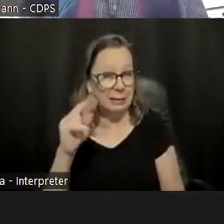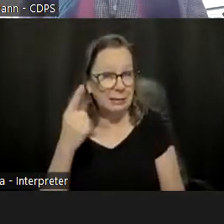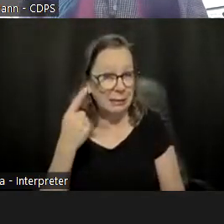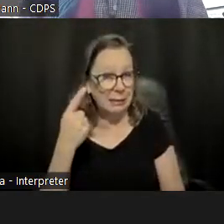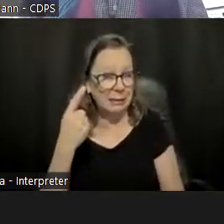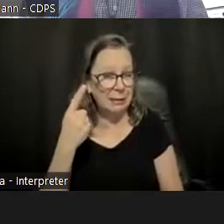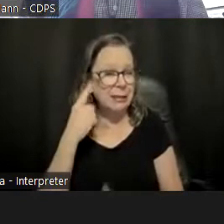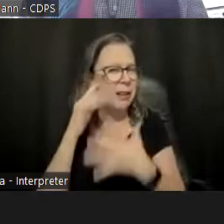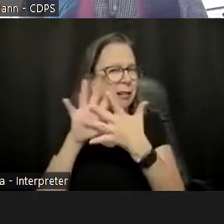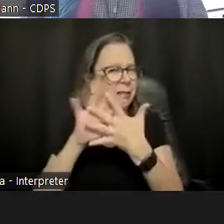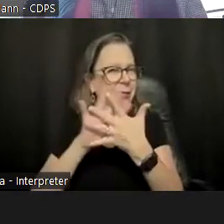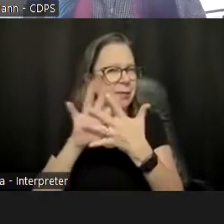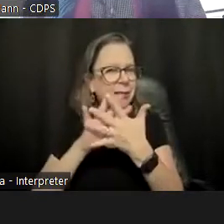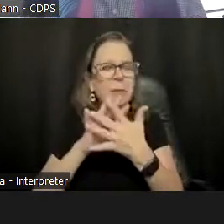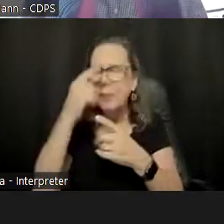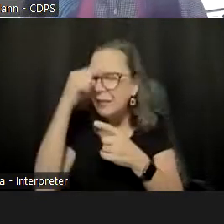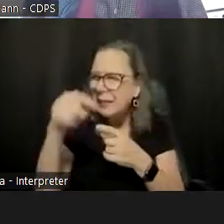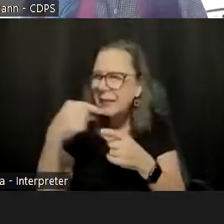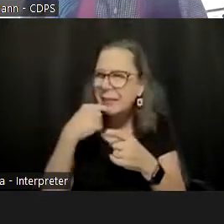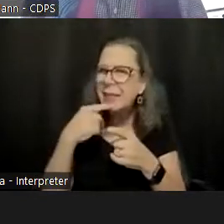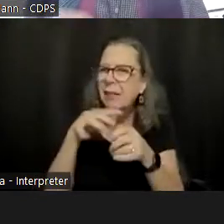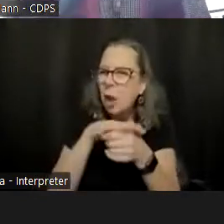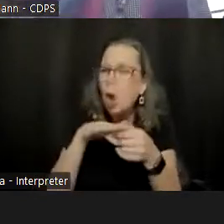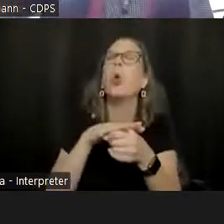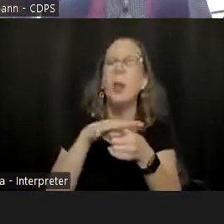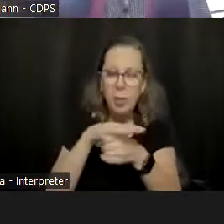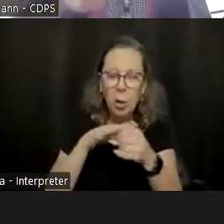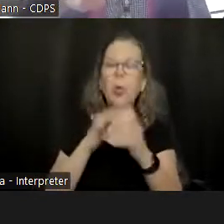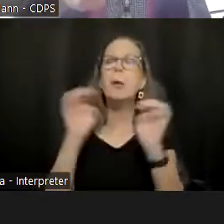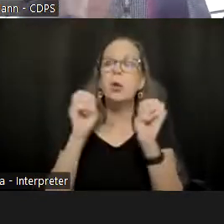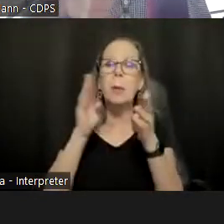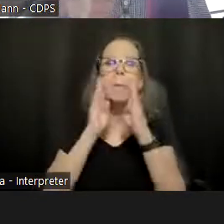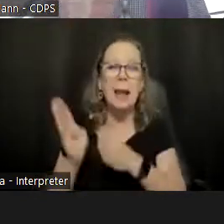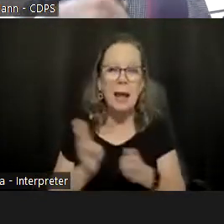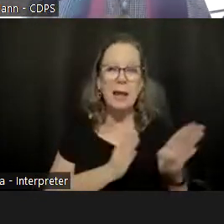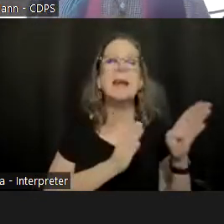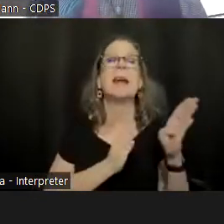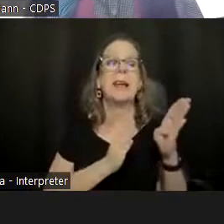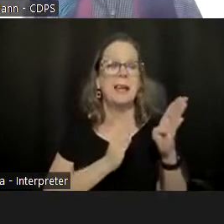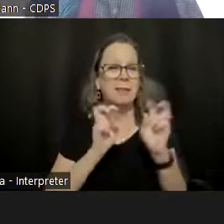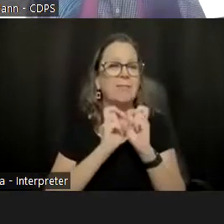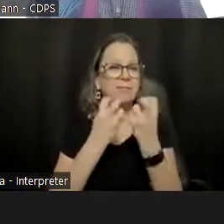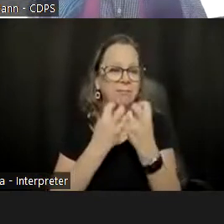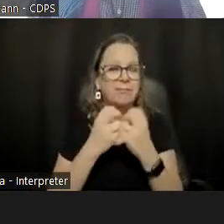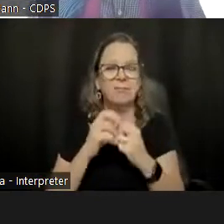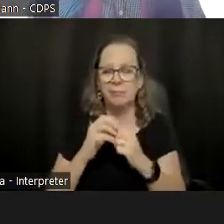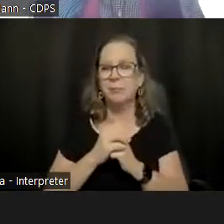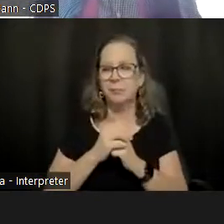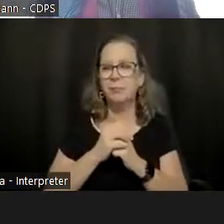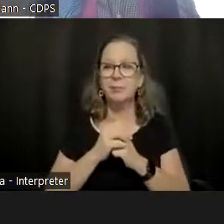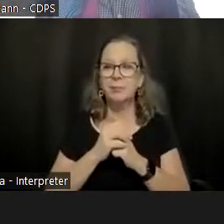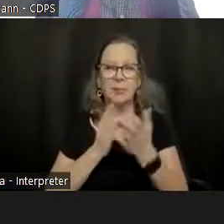Okay, I think Tim said the Local Emergency Planning Committee or Commission. Yay, thank you. All